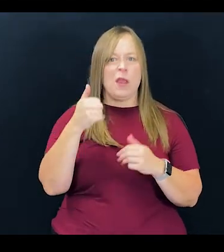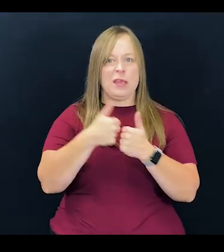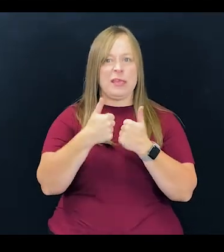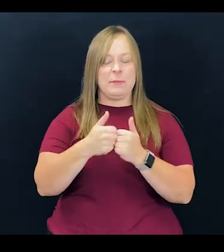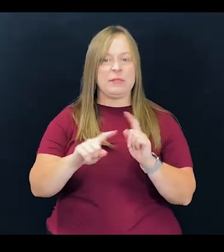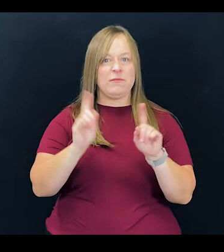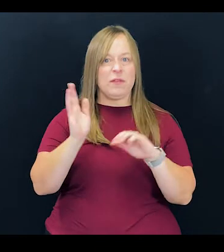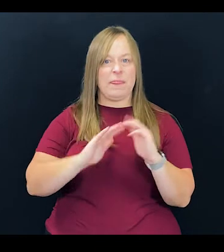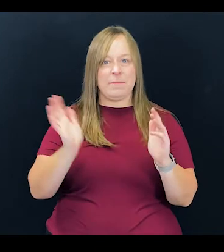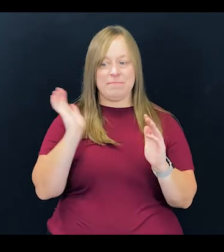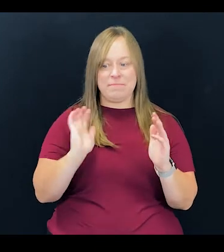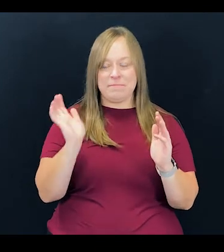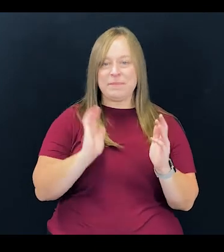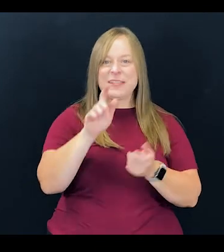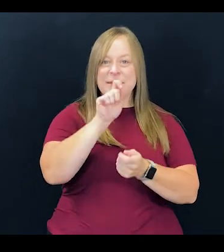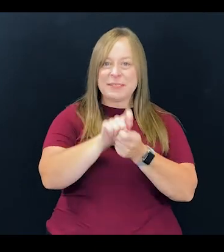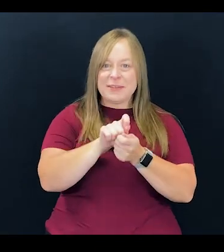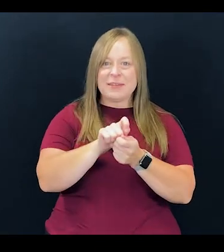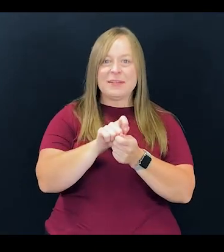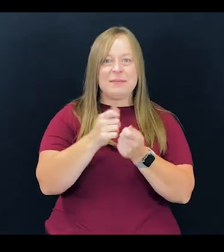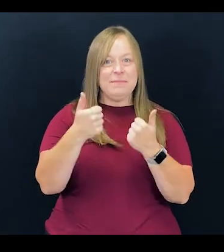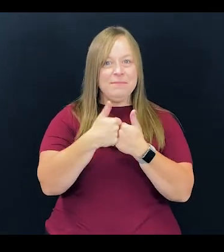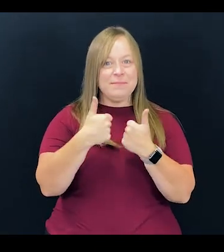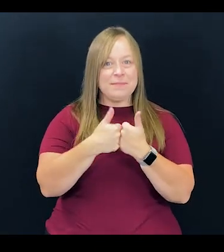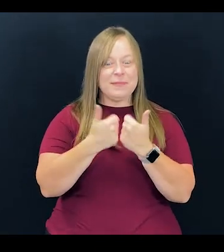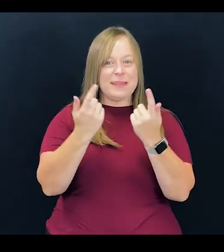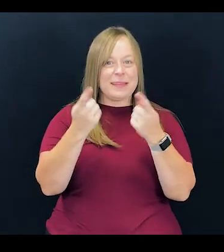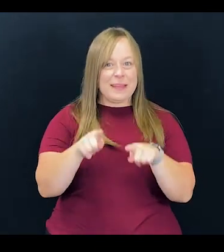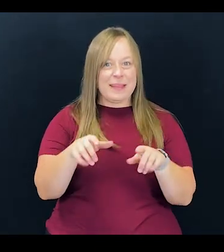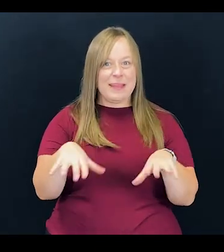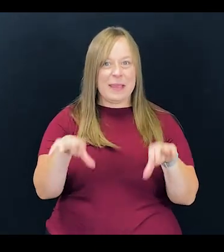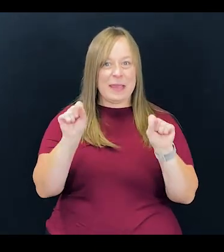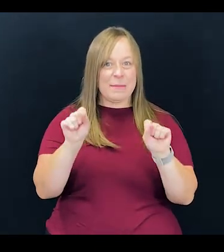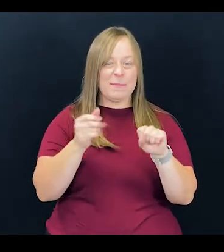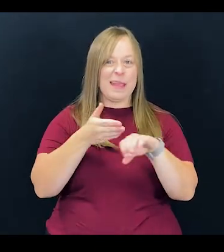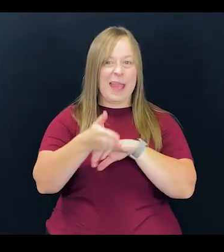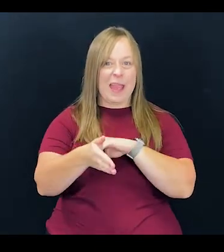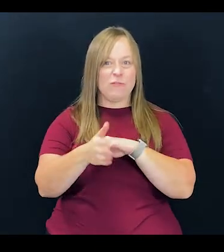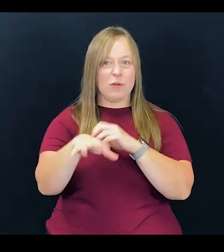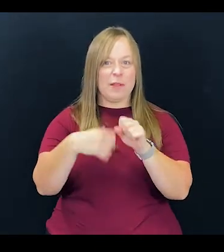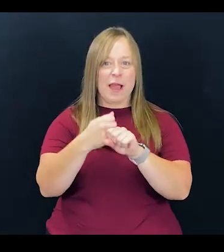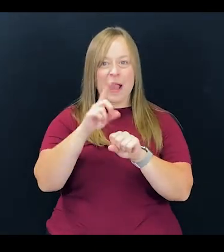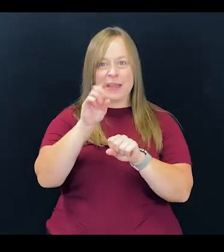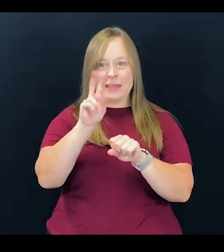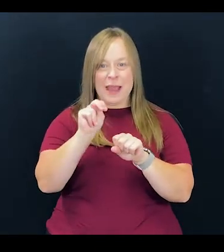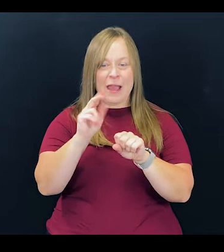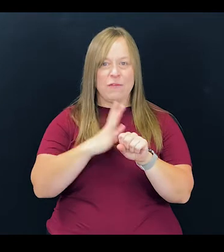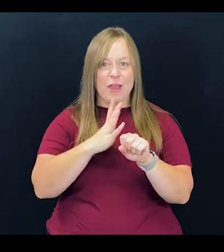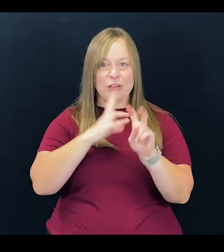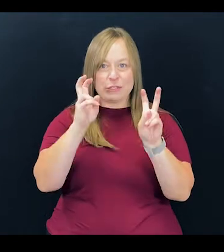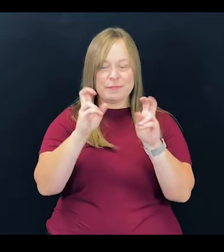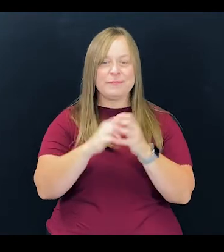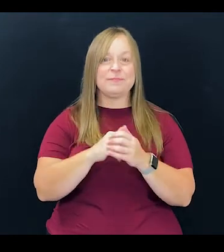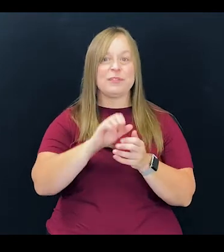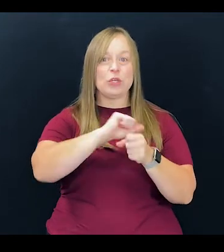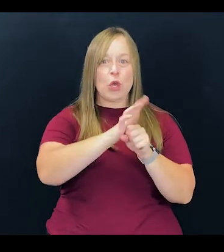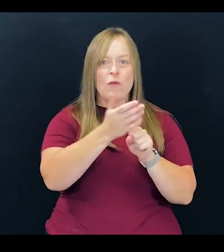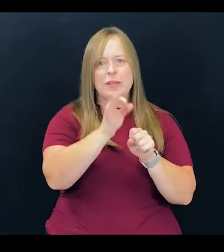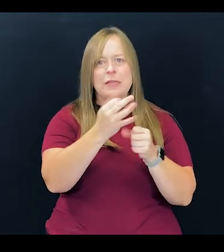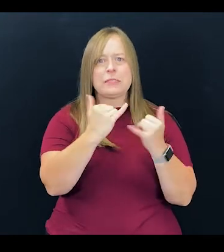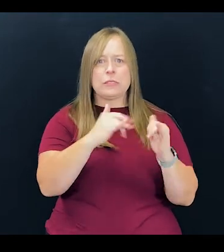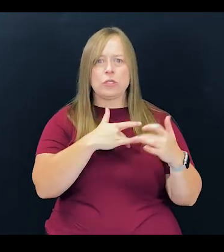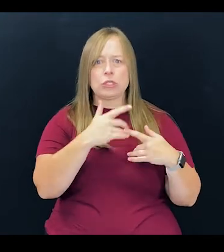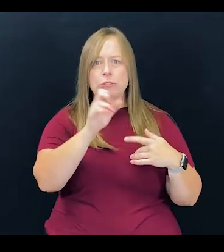reasons why this year's games have been different, specifically that the games are being held in a post-lockdown fashion.